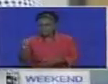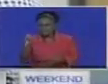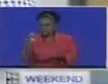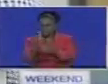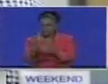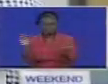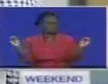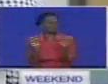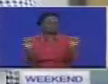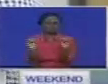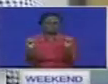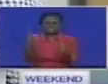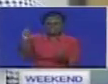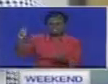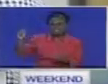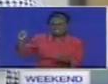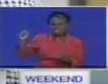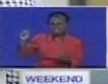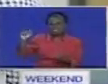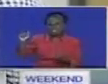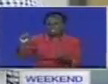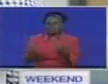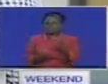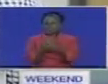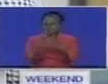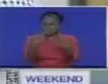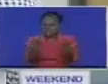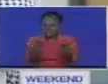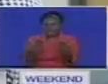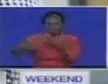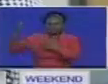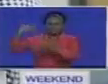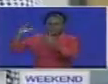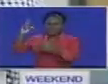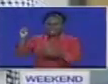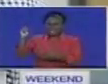2012, as it were. TNA was originally NAPK, that was started in